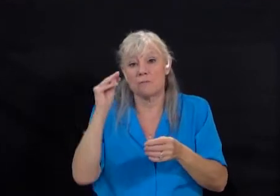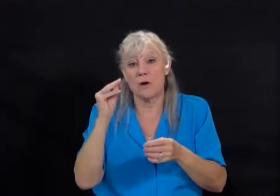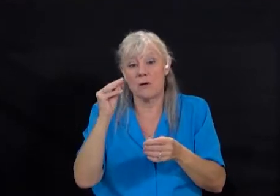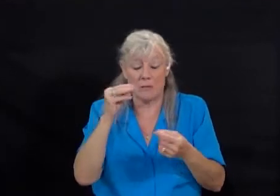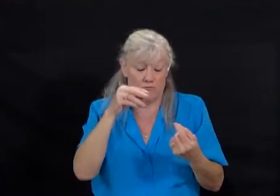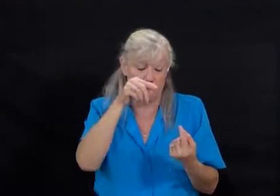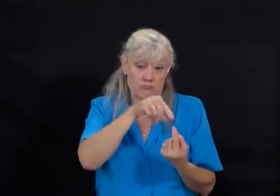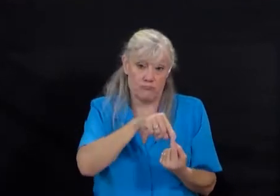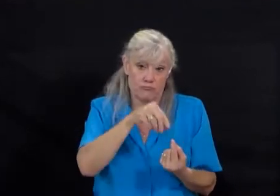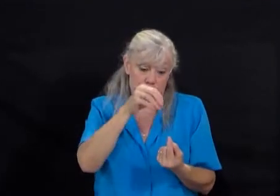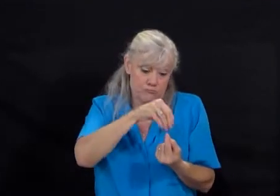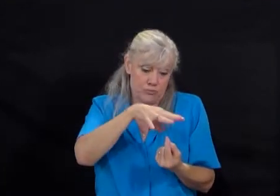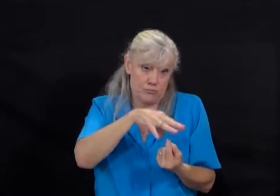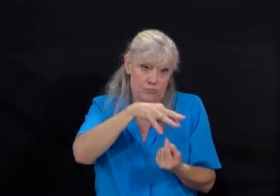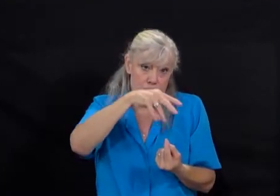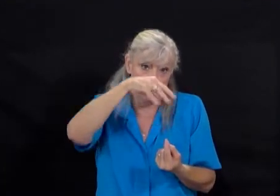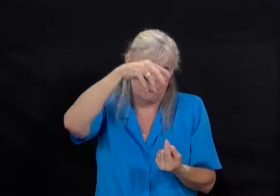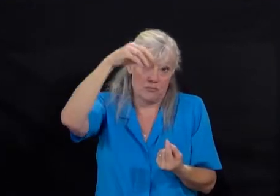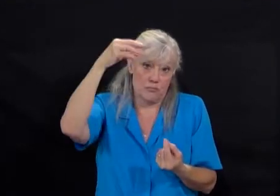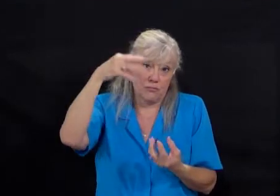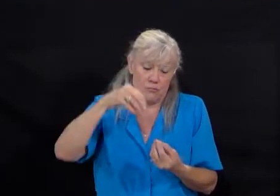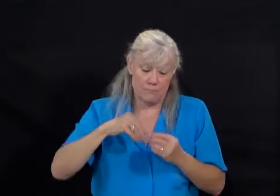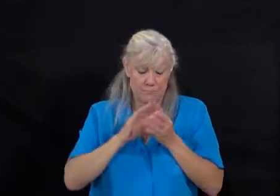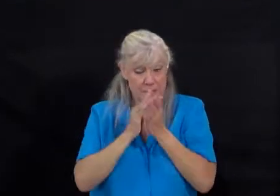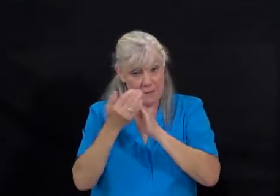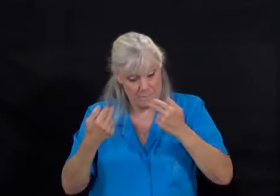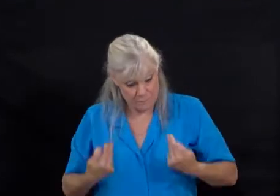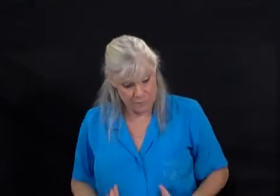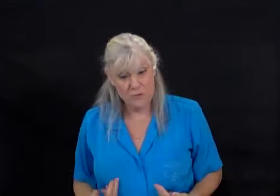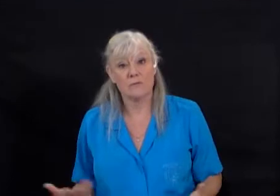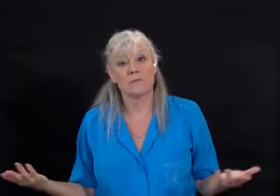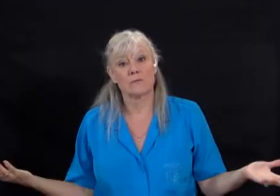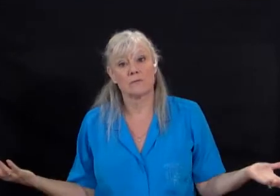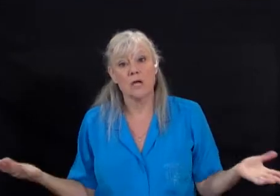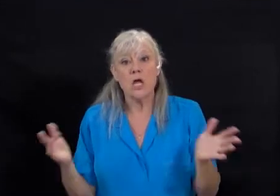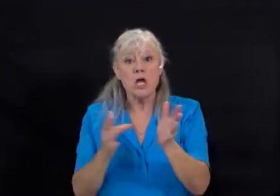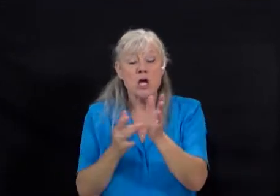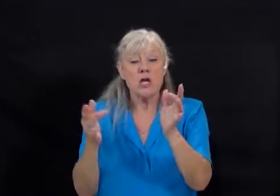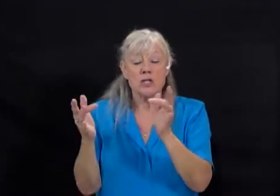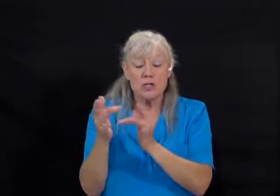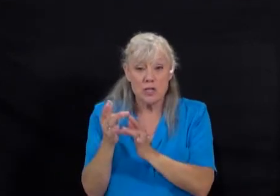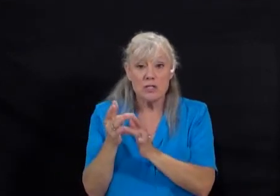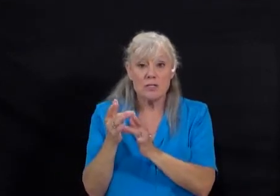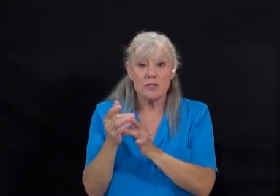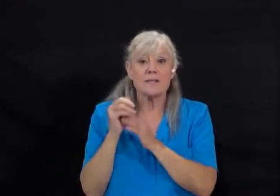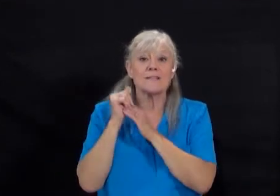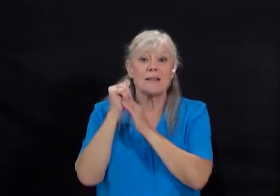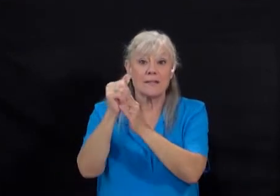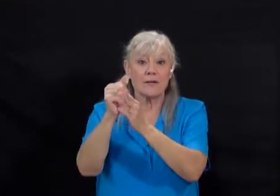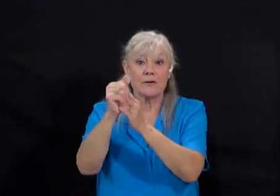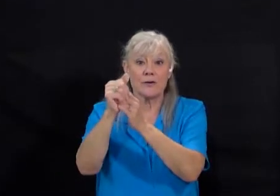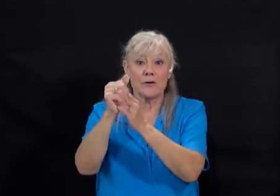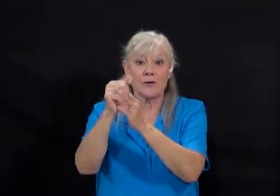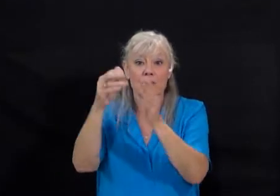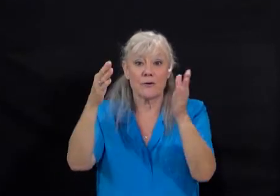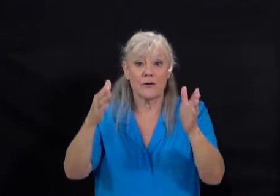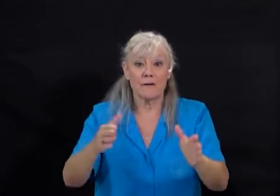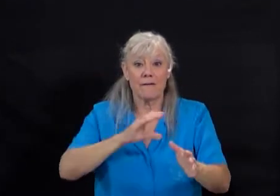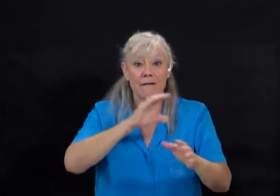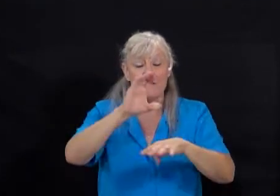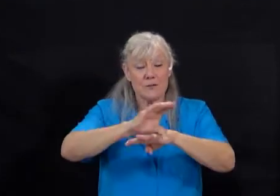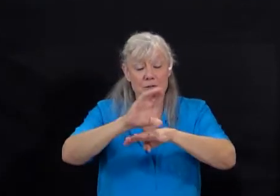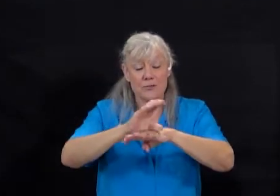us. Jesus Christ, the head of the church, precedes us into Father's glorious kingdom, so that